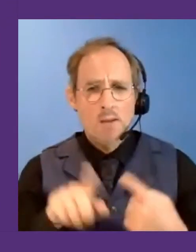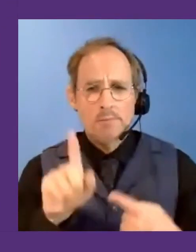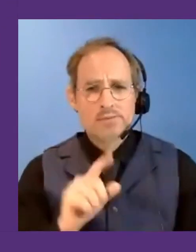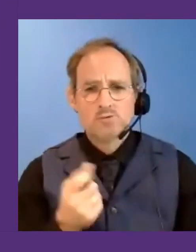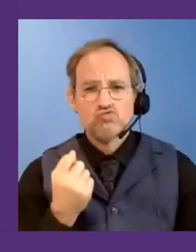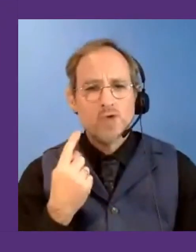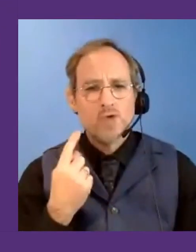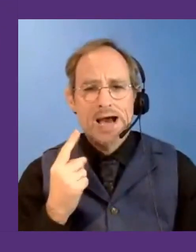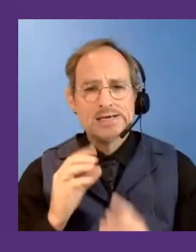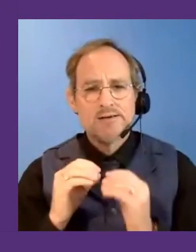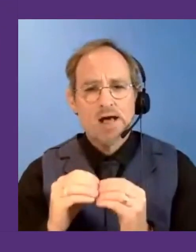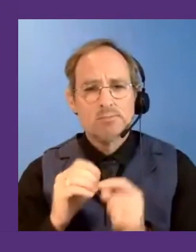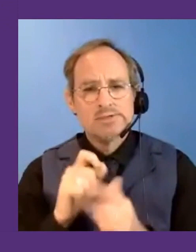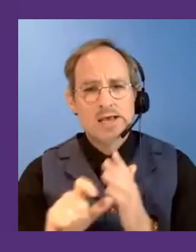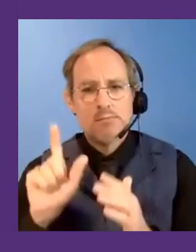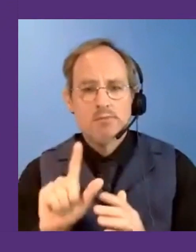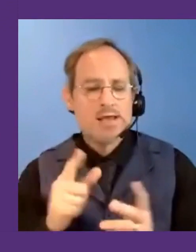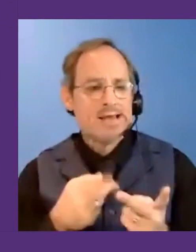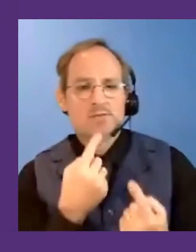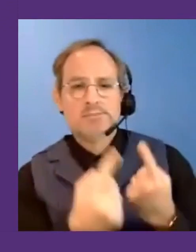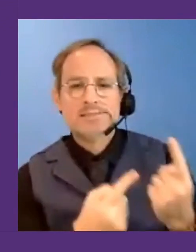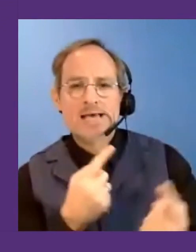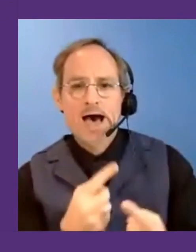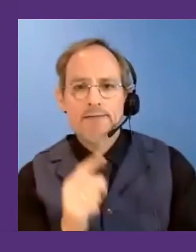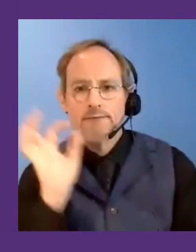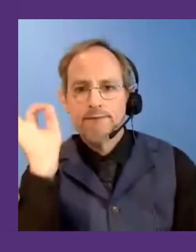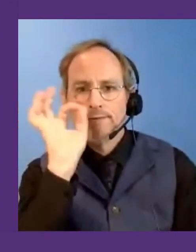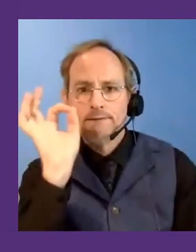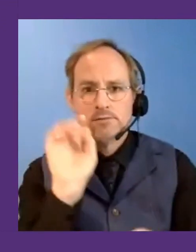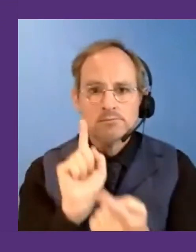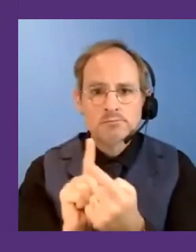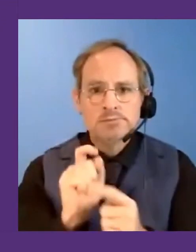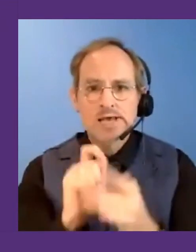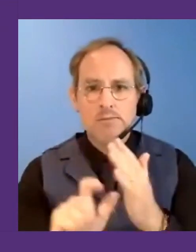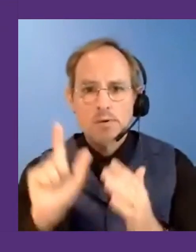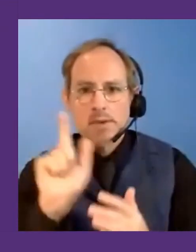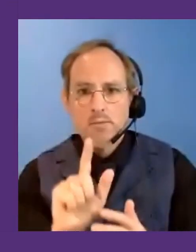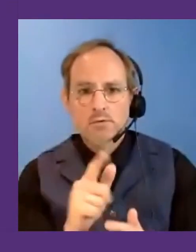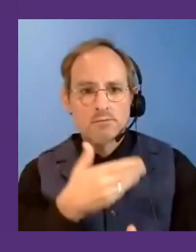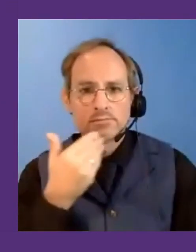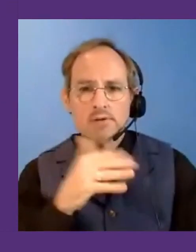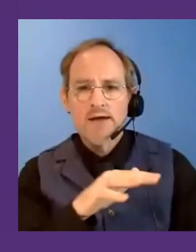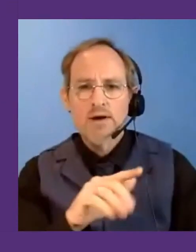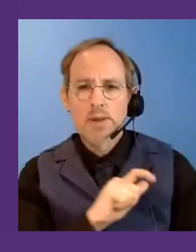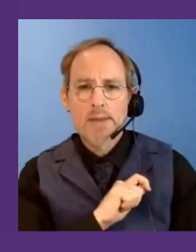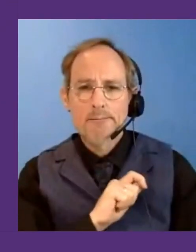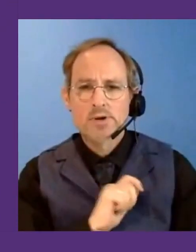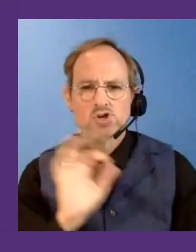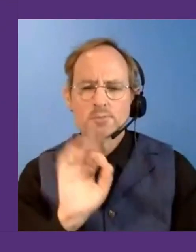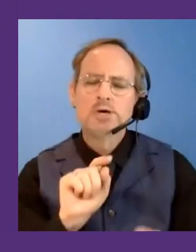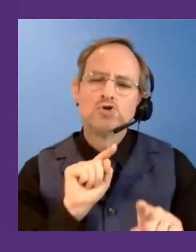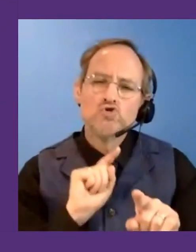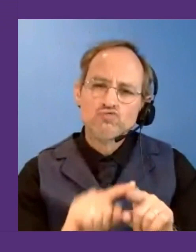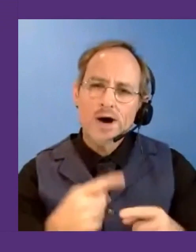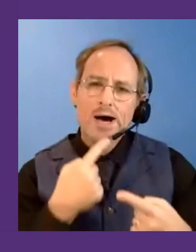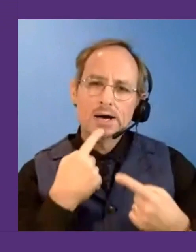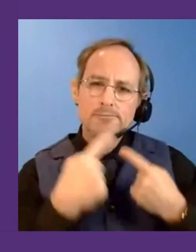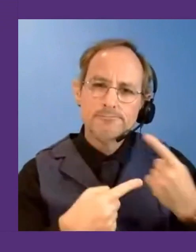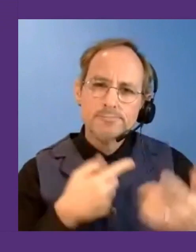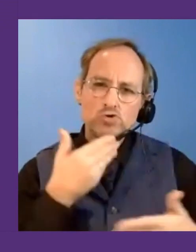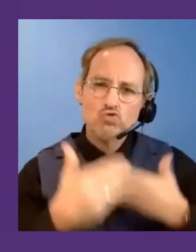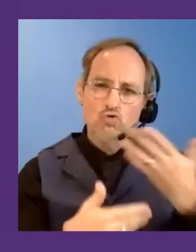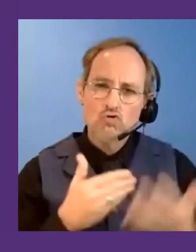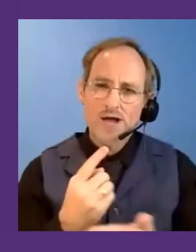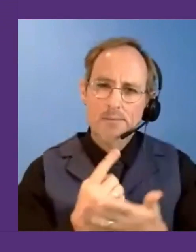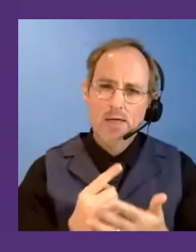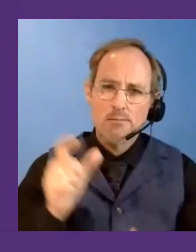they don't have a relative, or they haven't realized. So try and tell a story about a particular person, or someone that you know, or